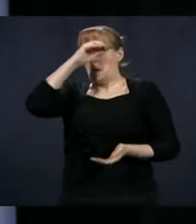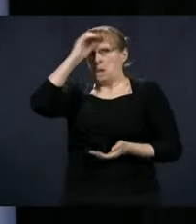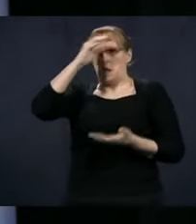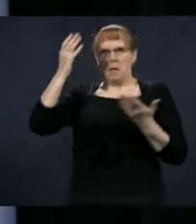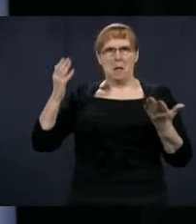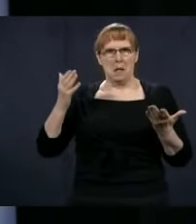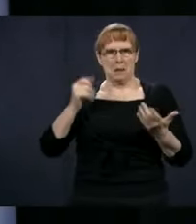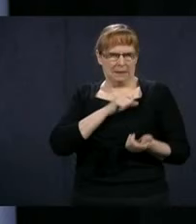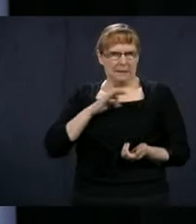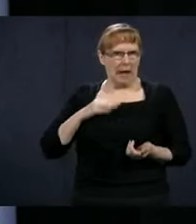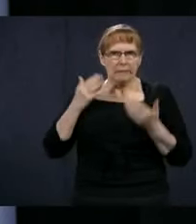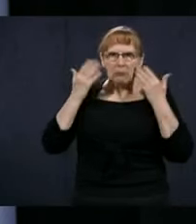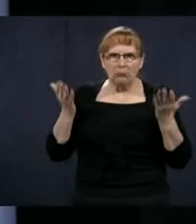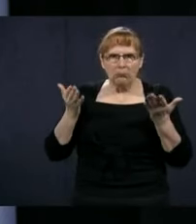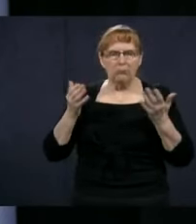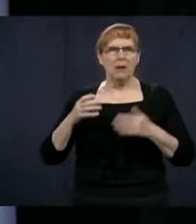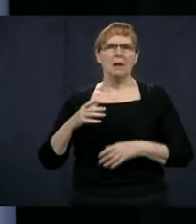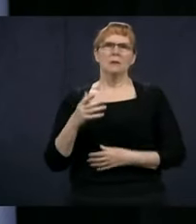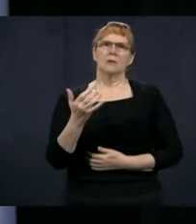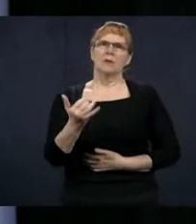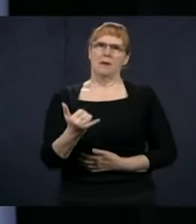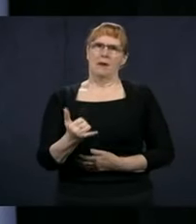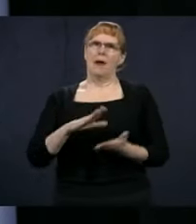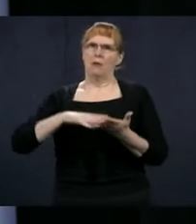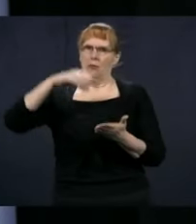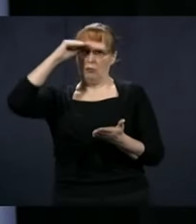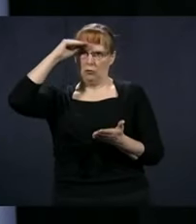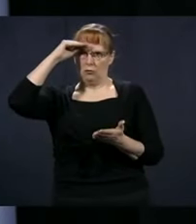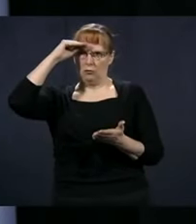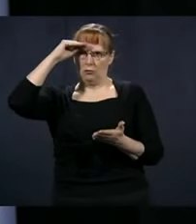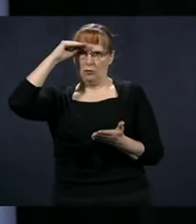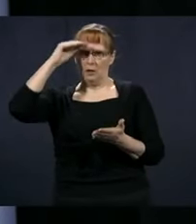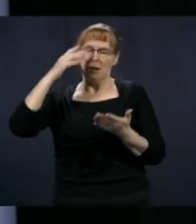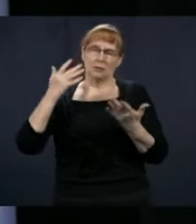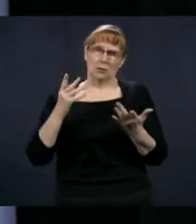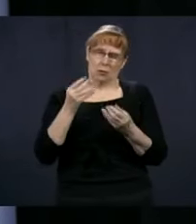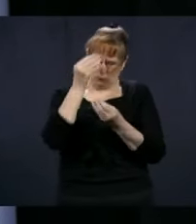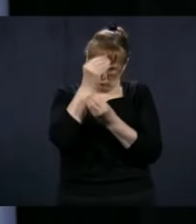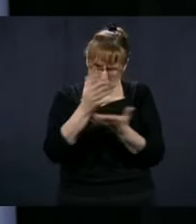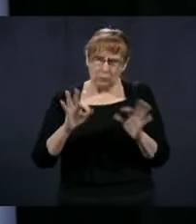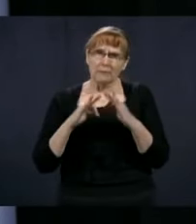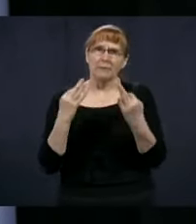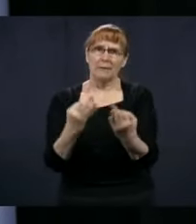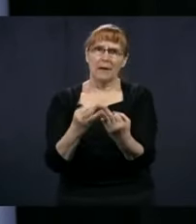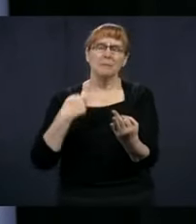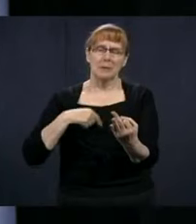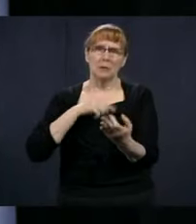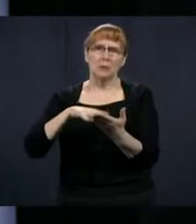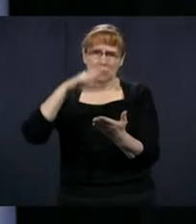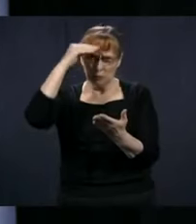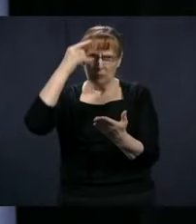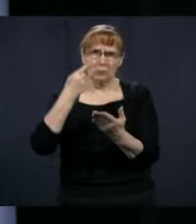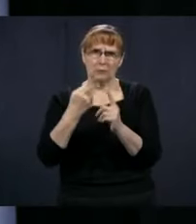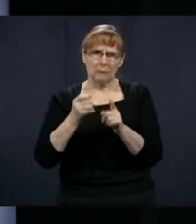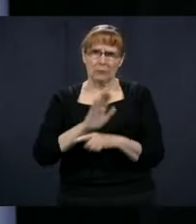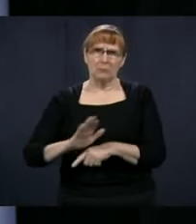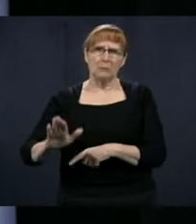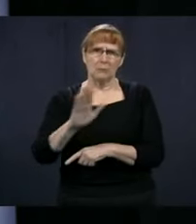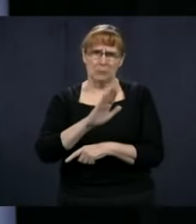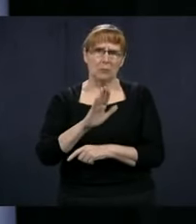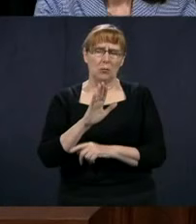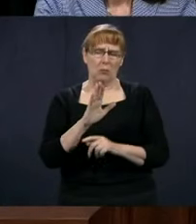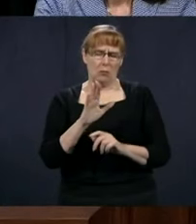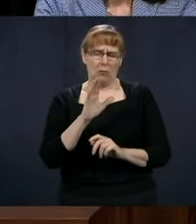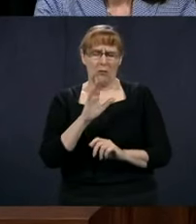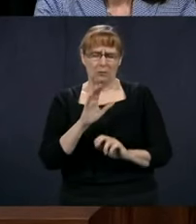what happened would be a lesson for Quebec. Thank you. And as a second and very last question, the